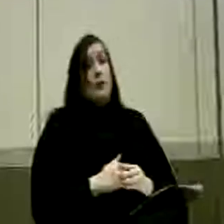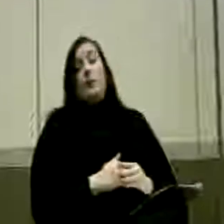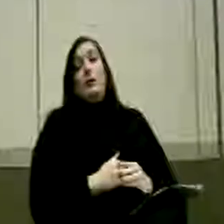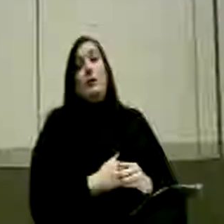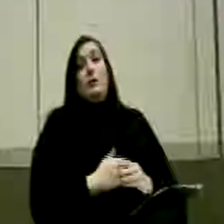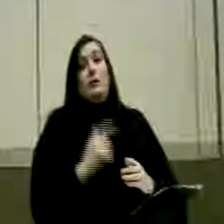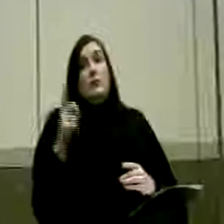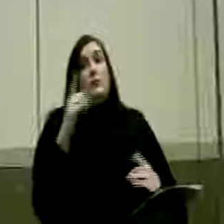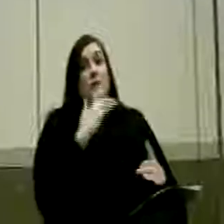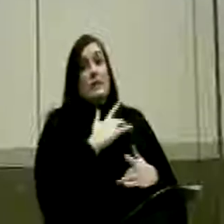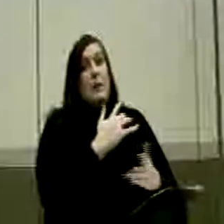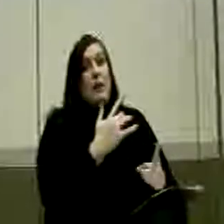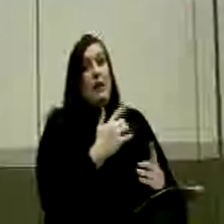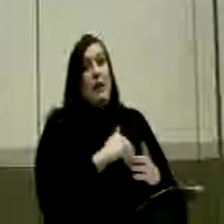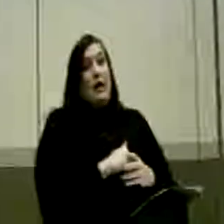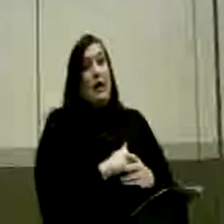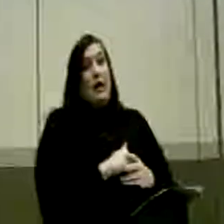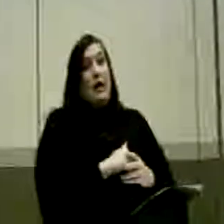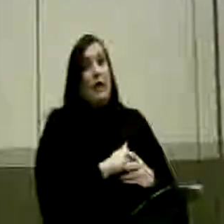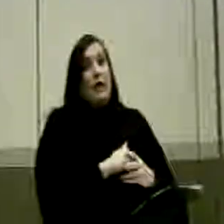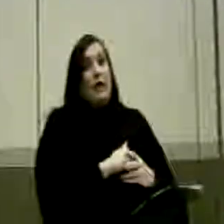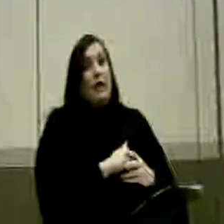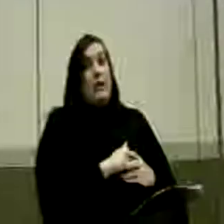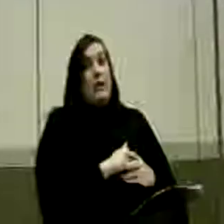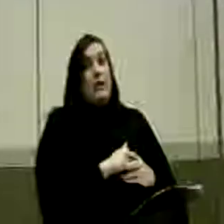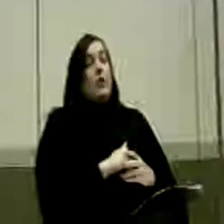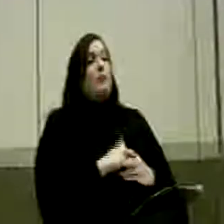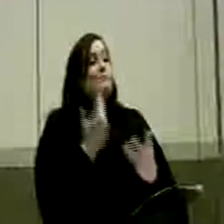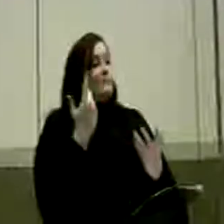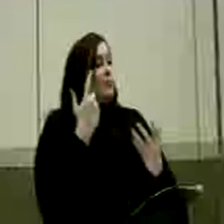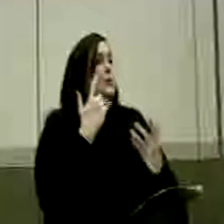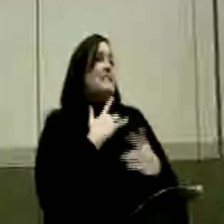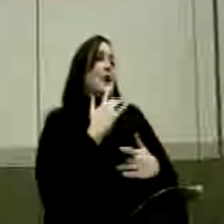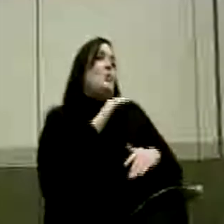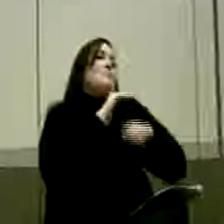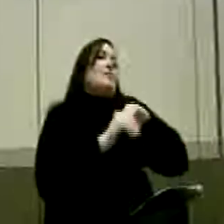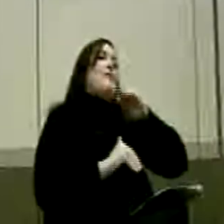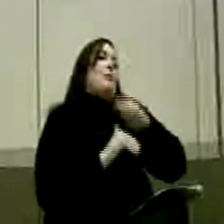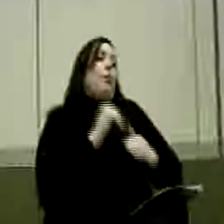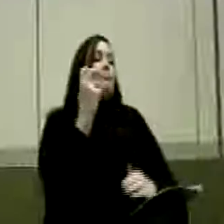You typically get kind of comfortable with putting them in the front.